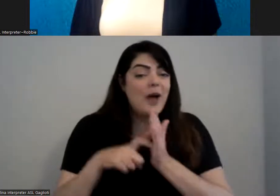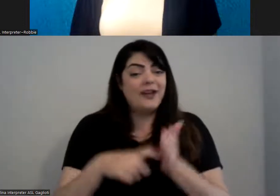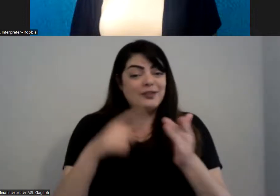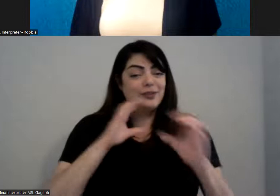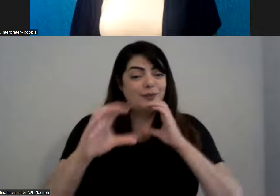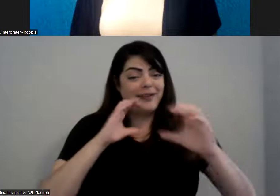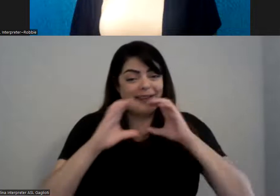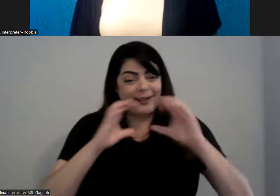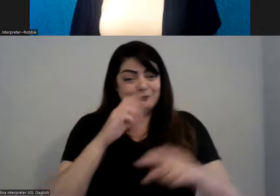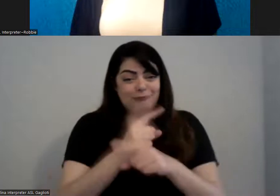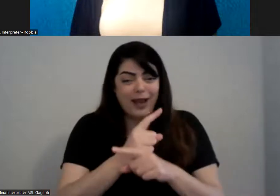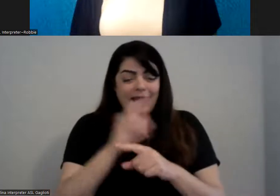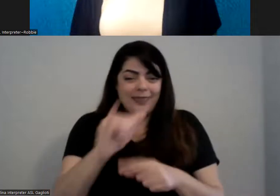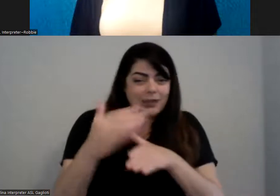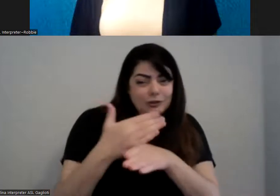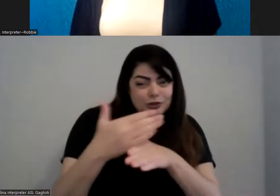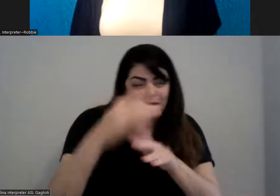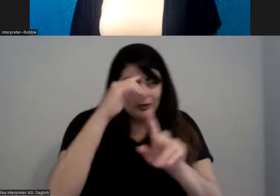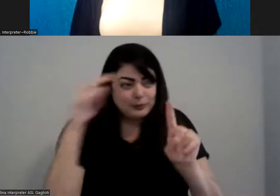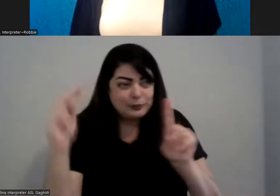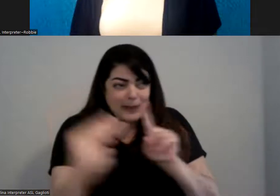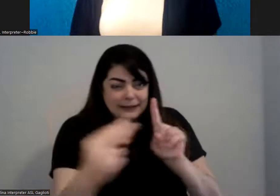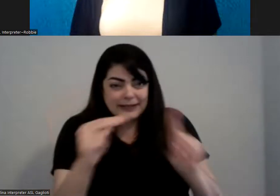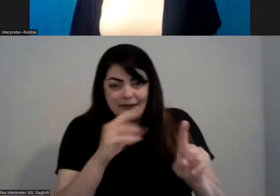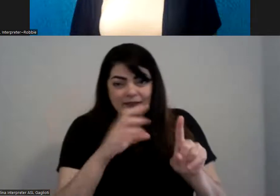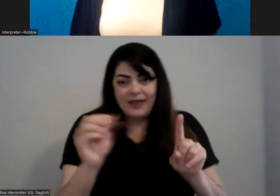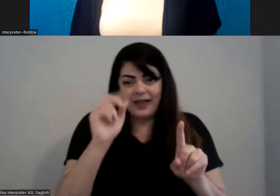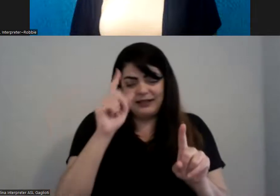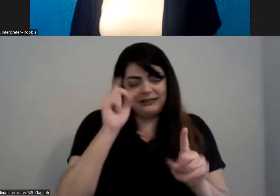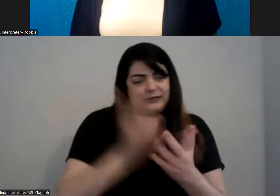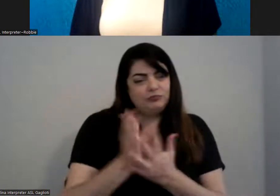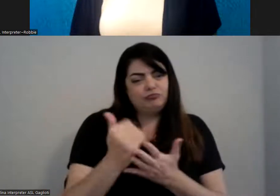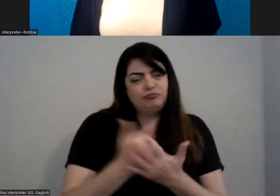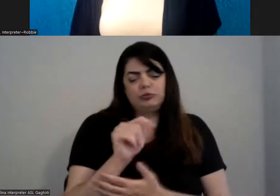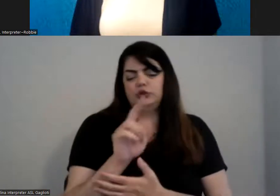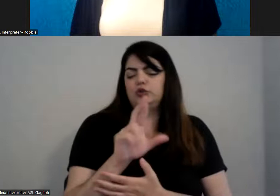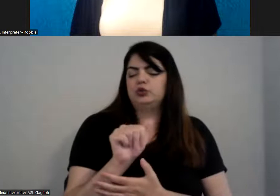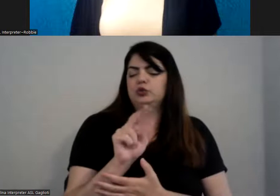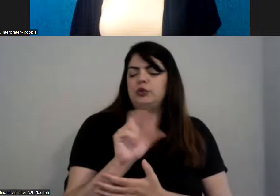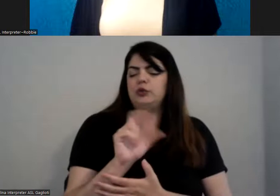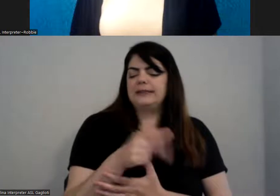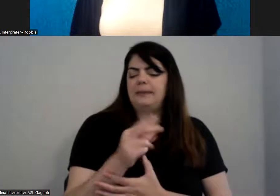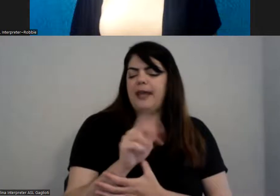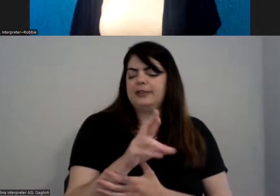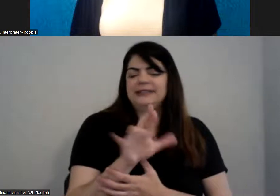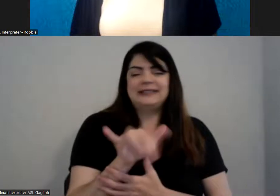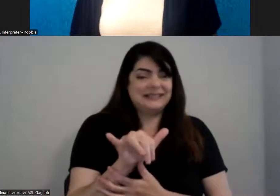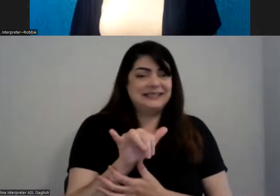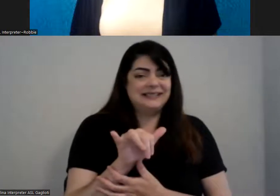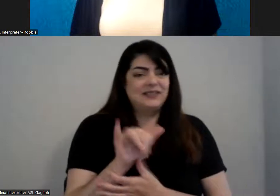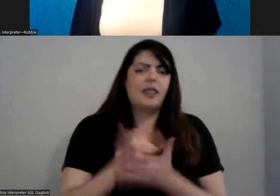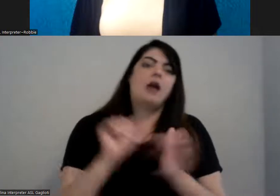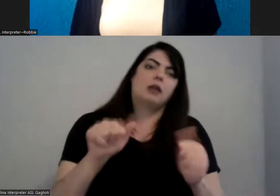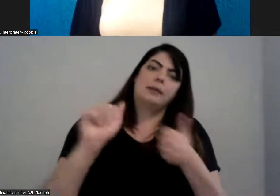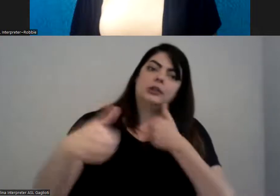that shared perspective and transparency, right? And that can be challenging, right? So it's thinking